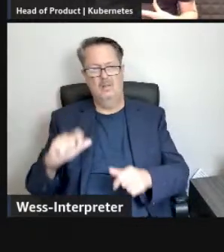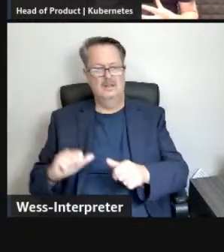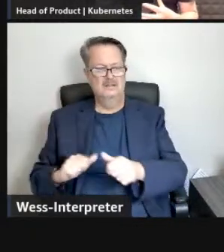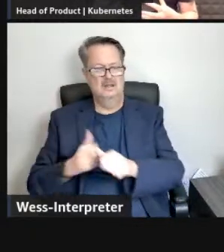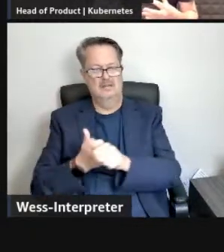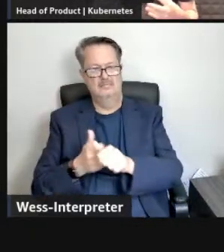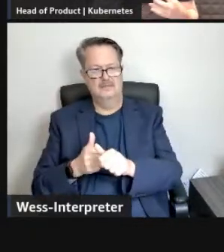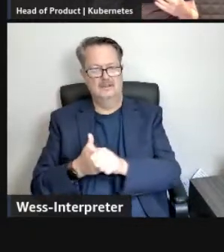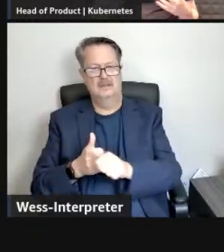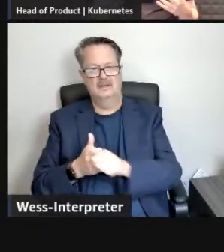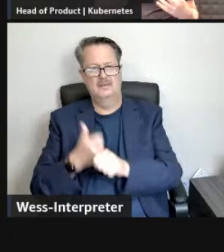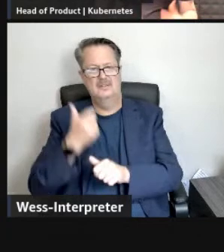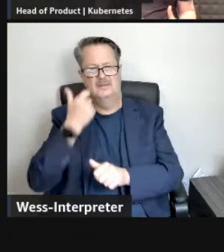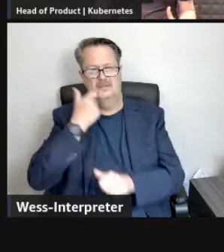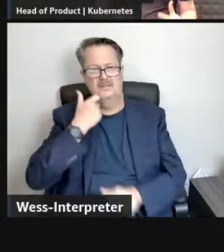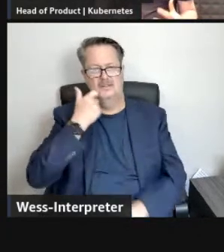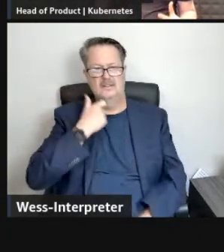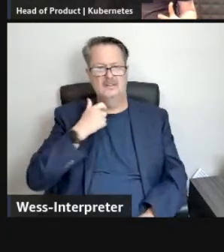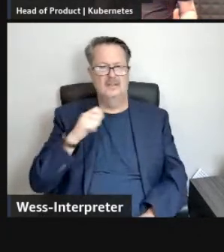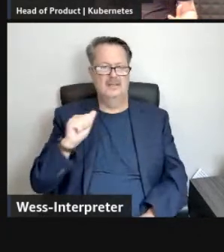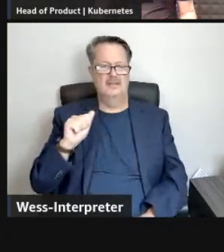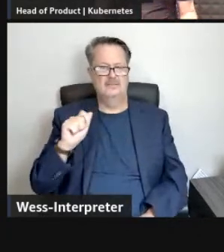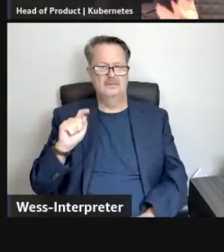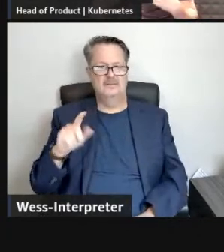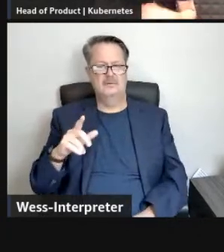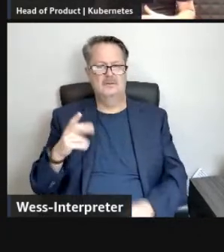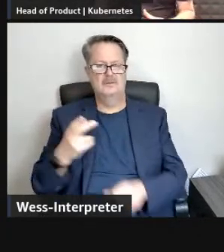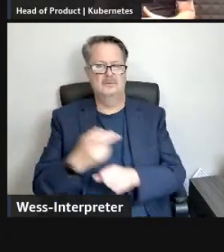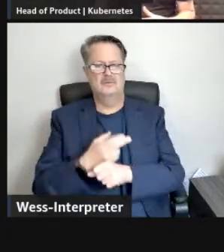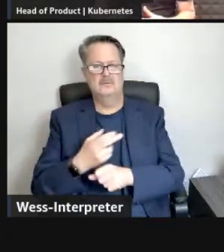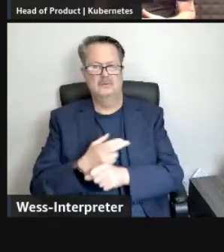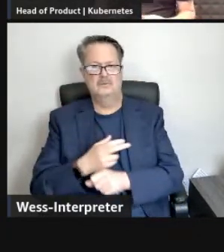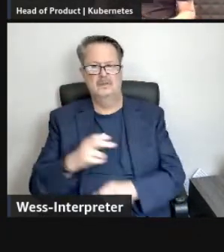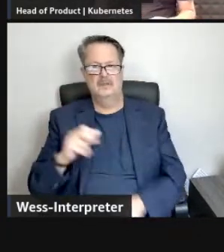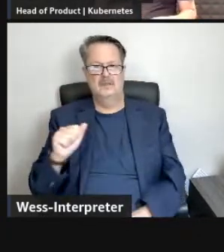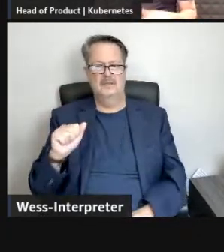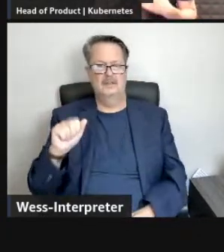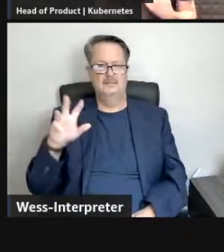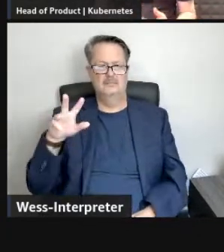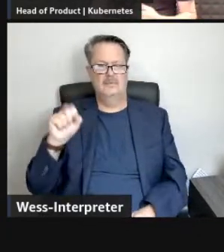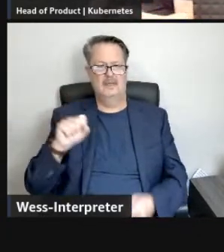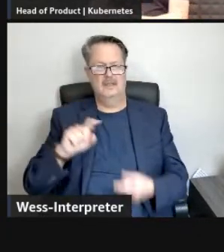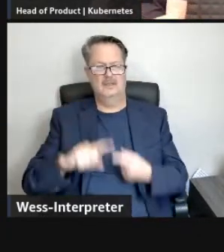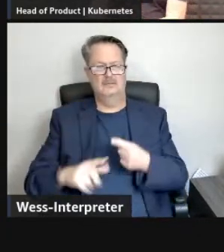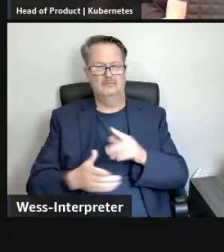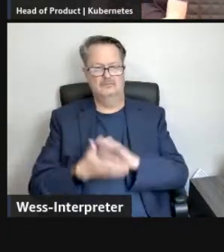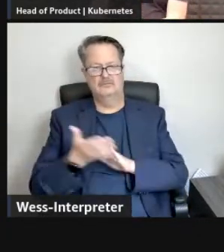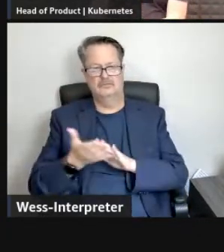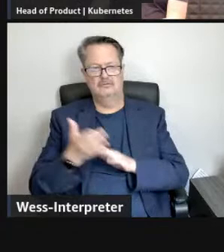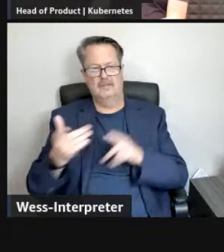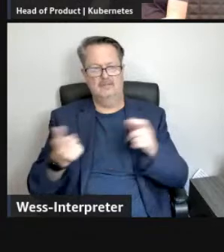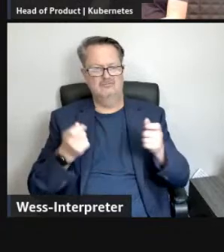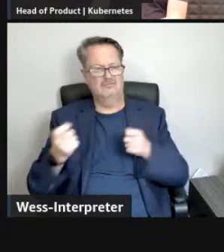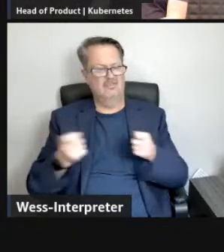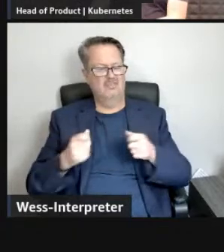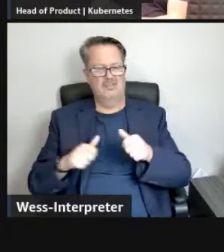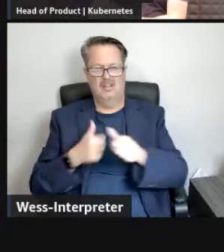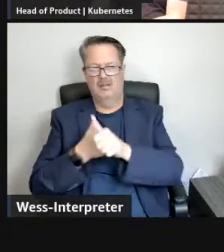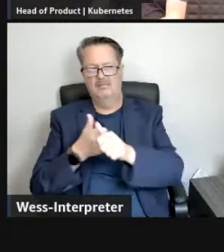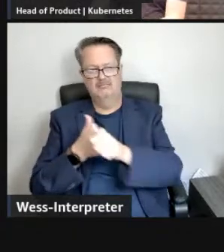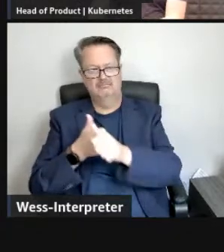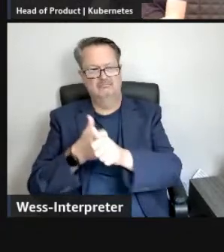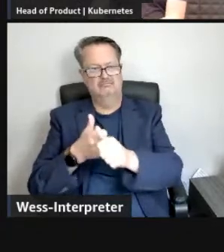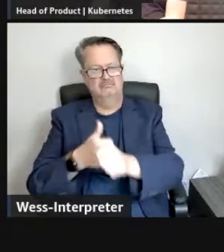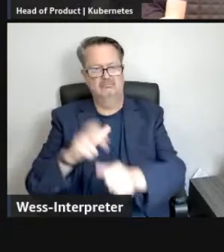use the AWS SDK to actually generate these controllers, and they're kept up to date all